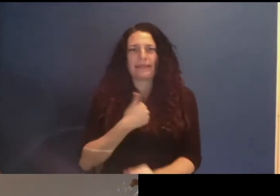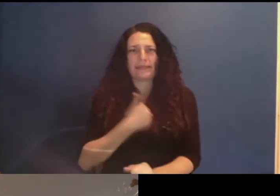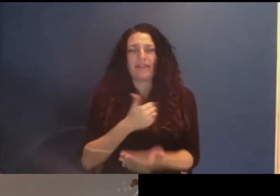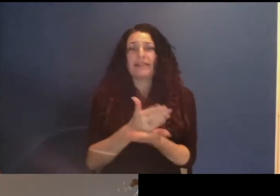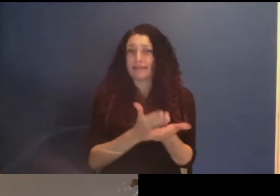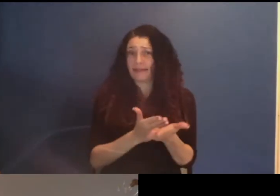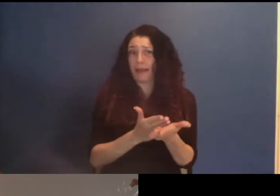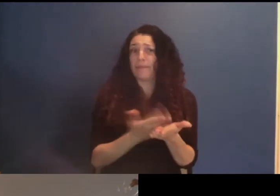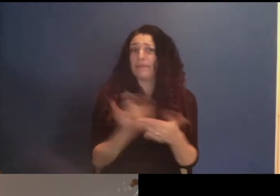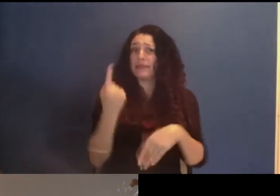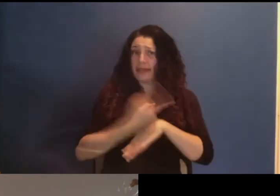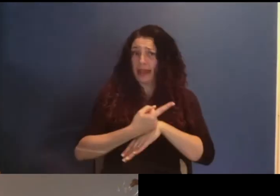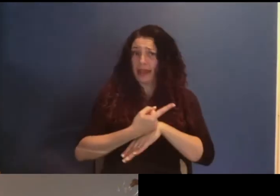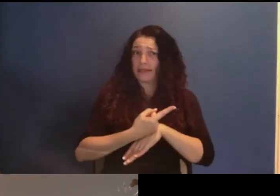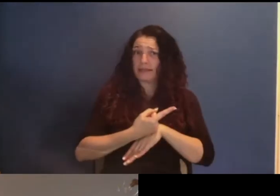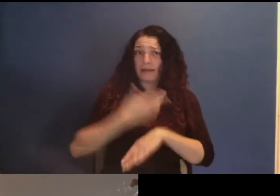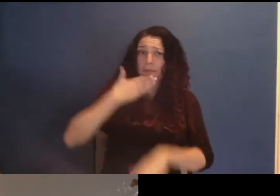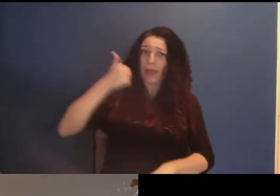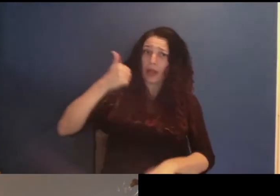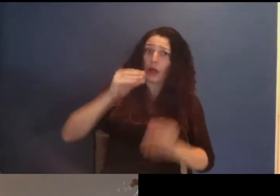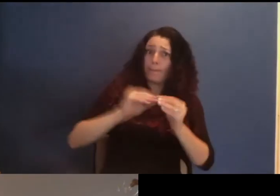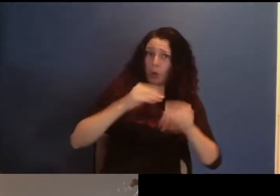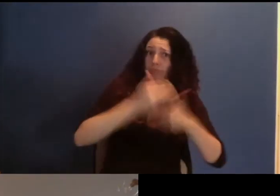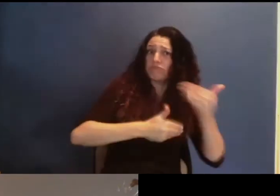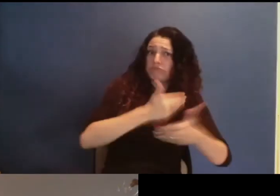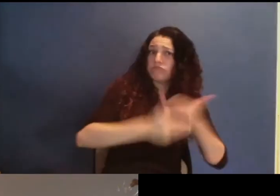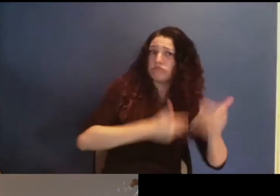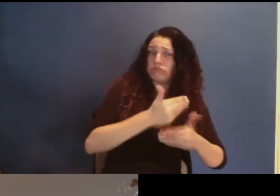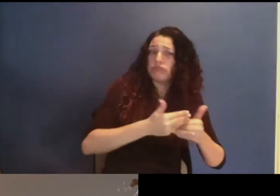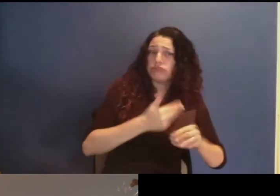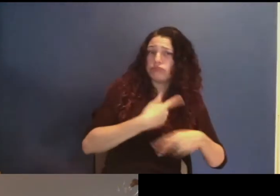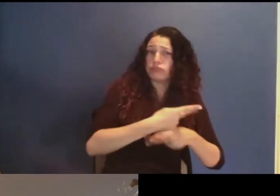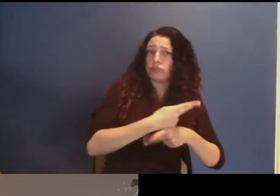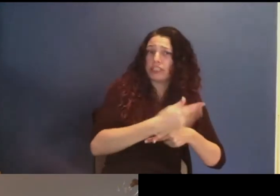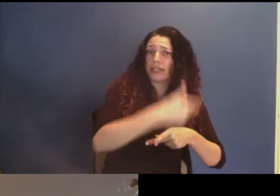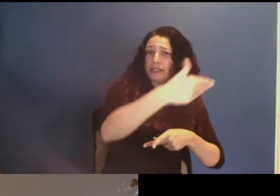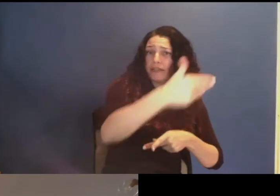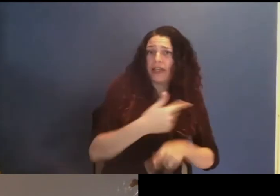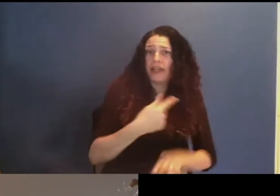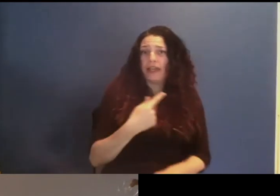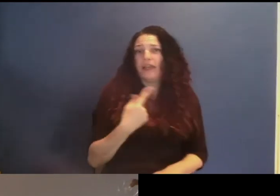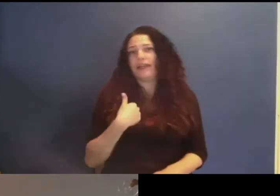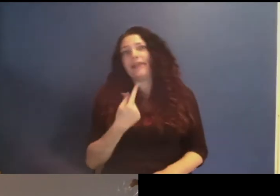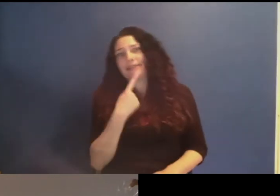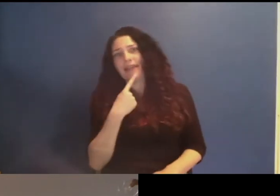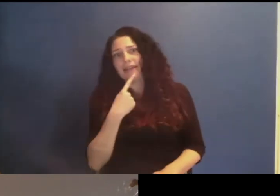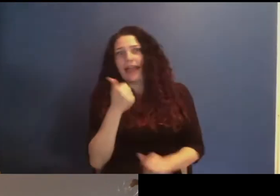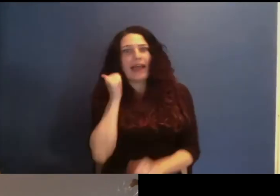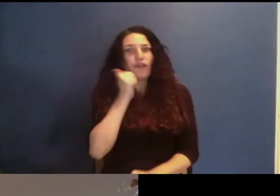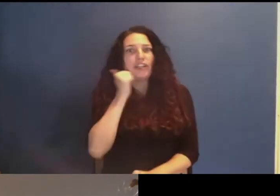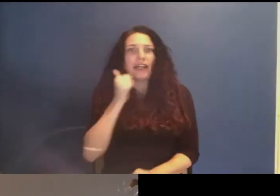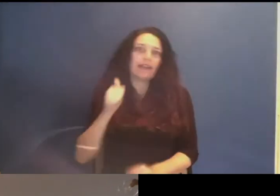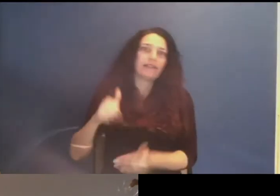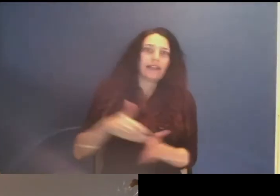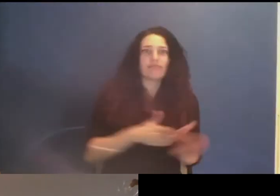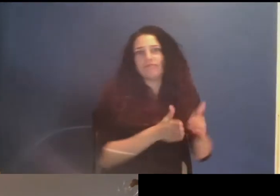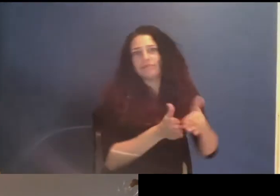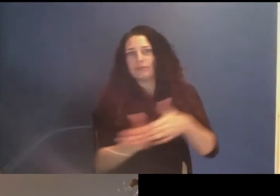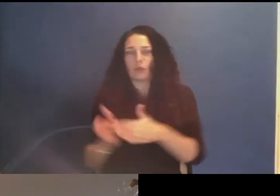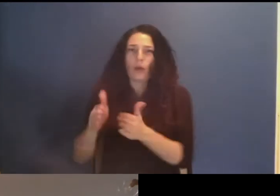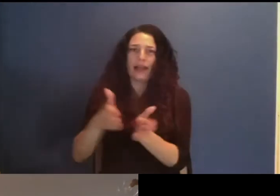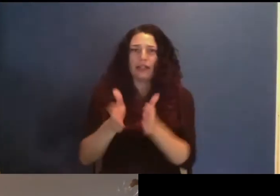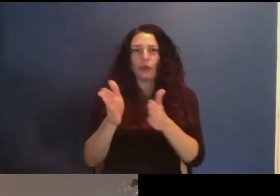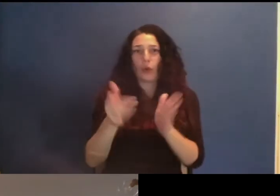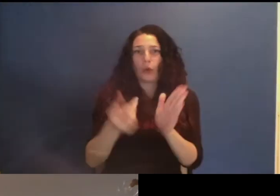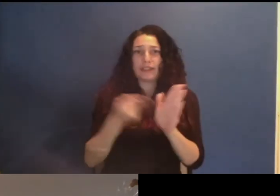I joked earlier on about like how every day is a winding road by Sheryl Crow. And like some days I feel really good and hopeful and excited. And then